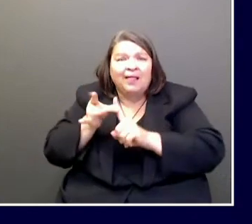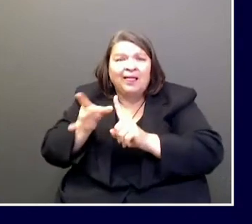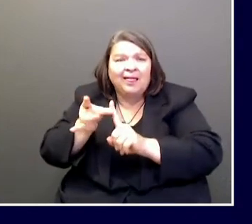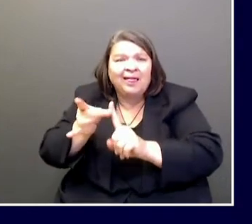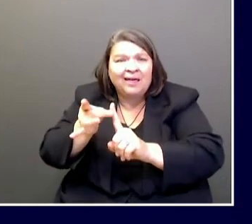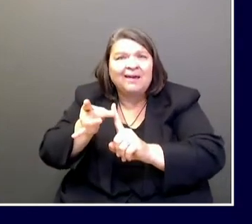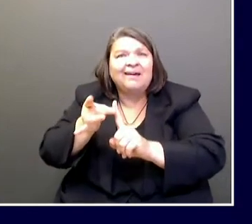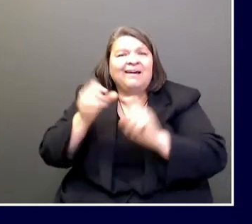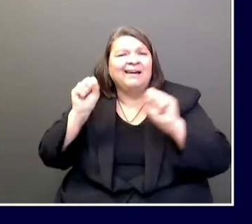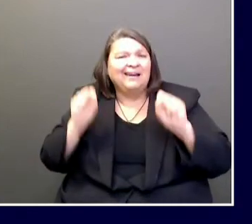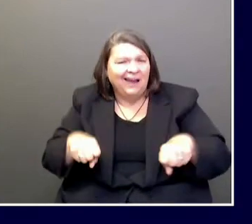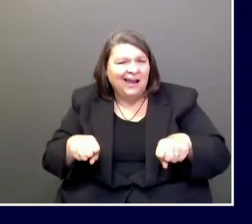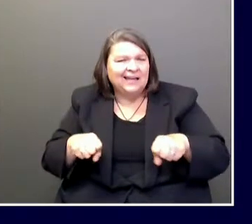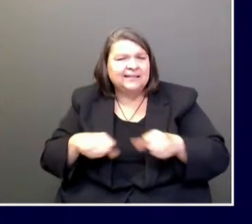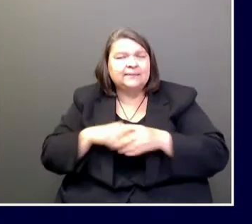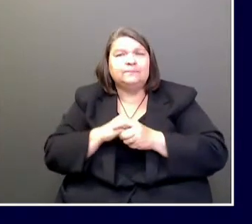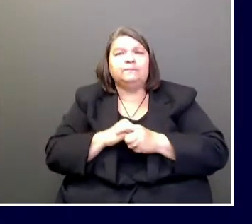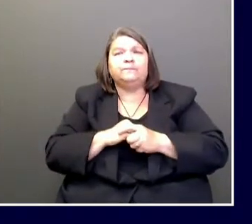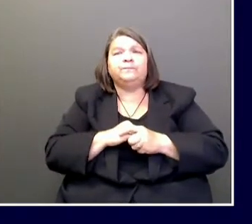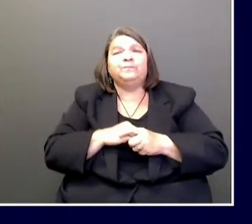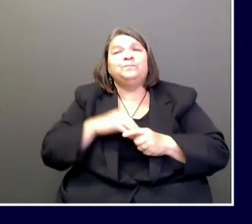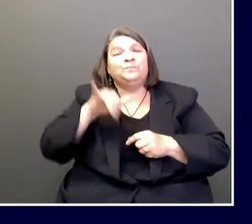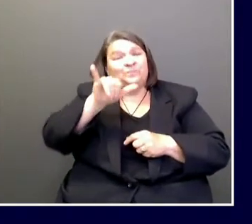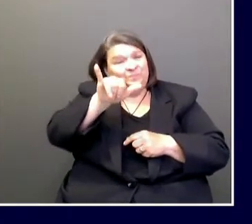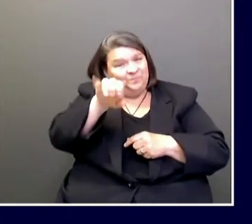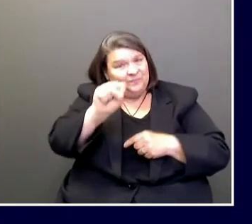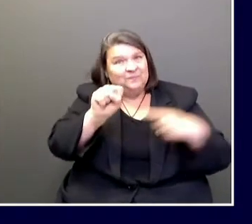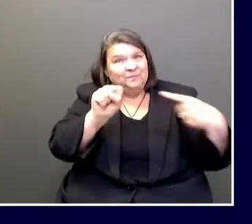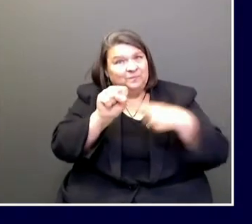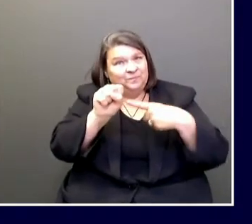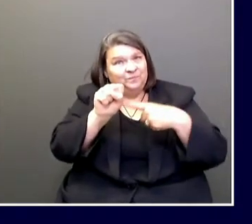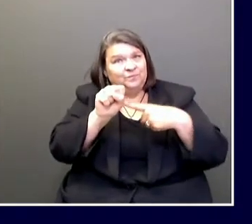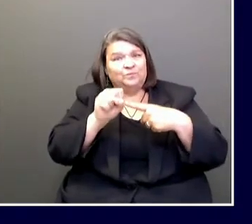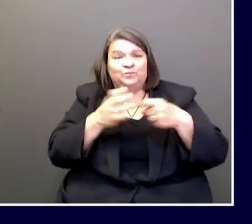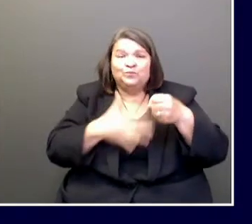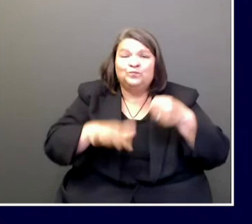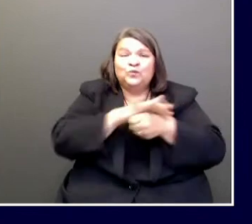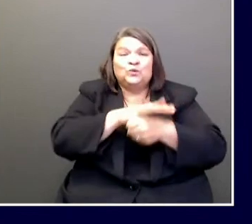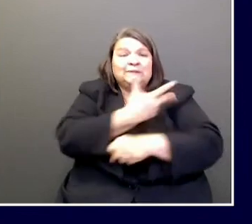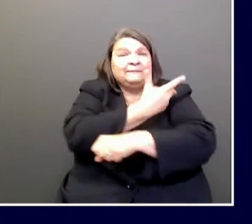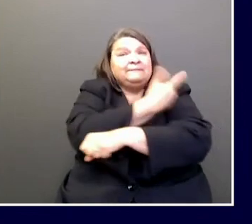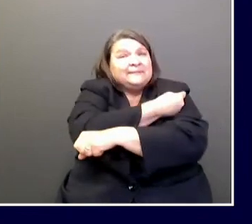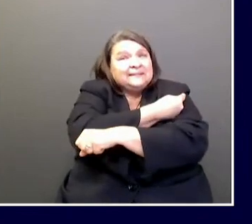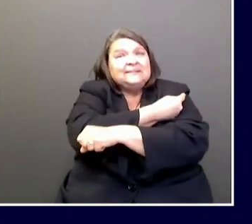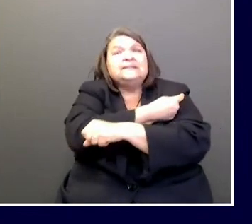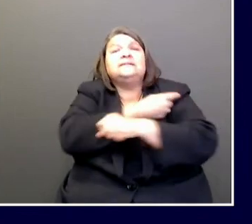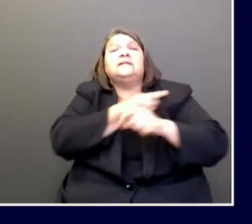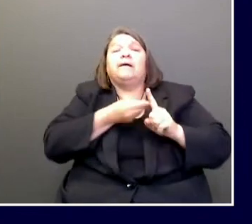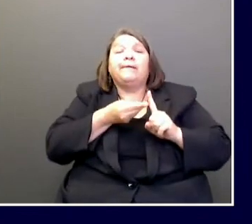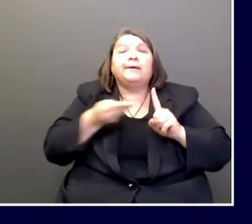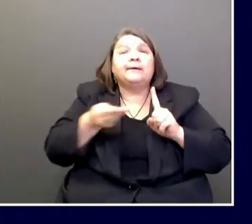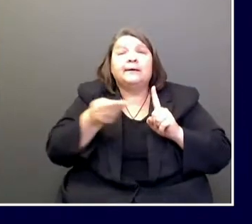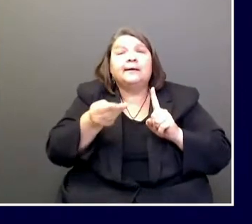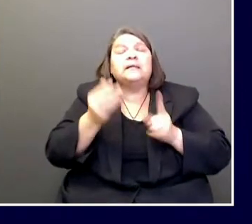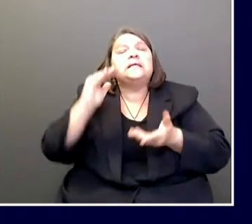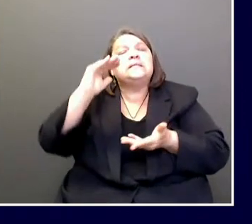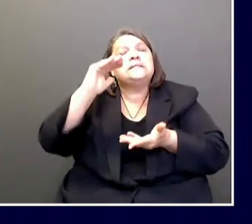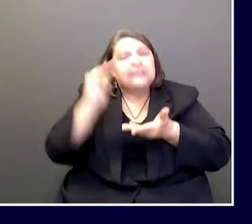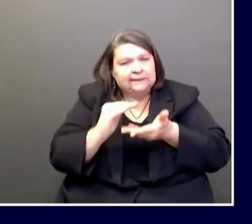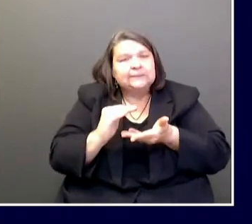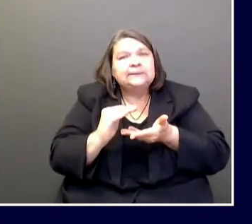zero. By masking up in indoor public settings, in places where there's a lot of virus,